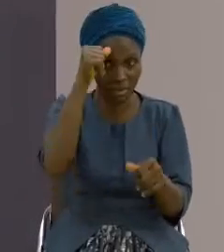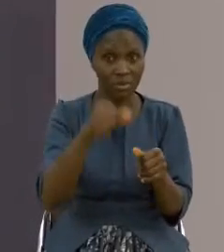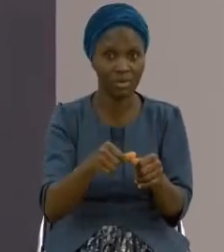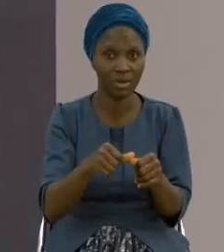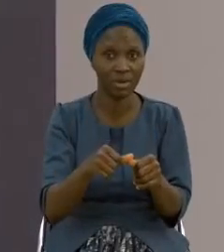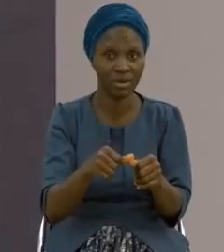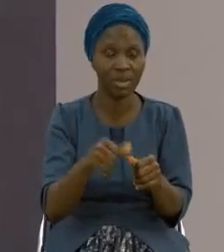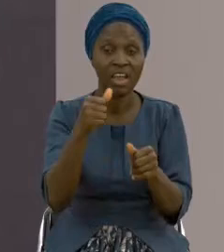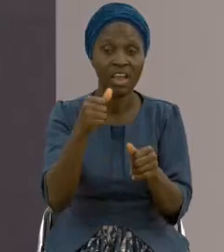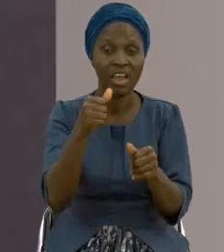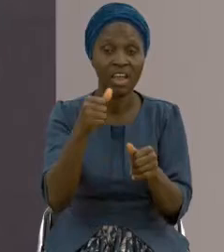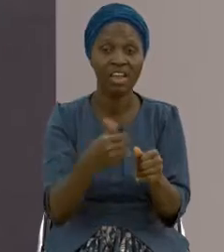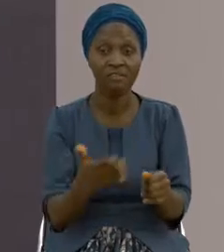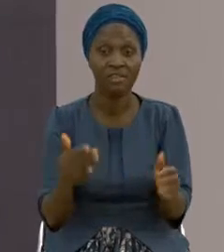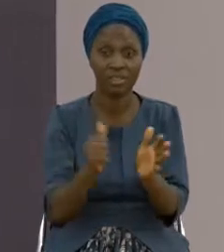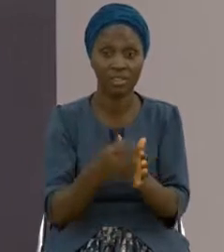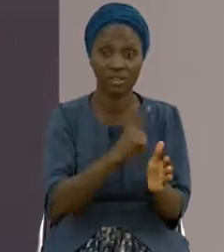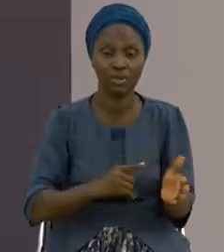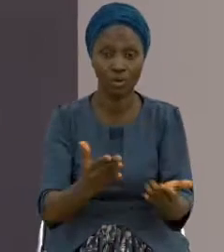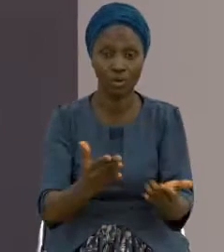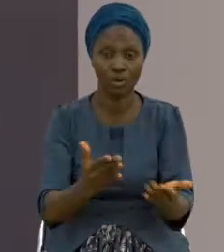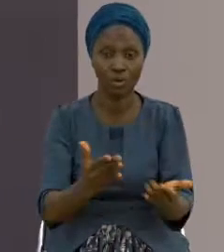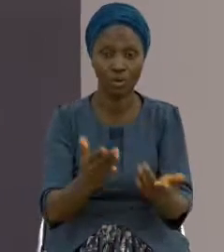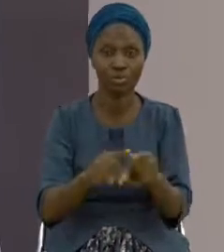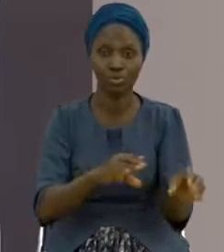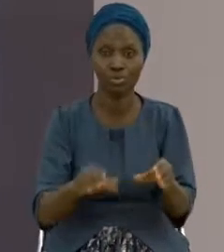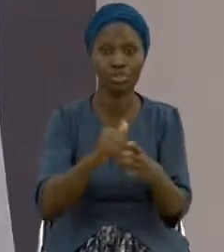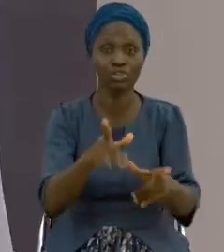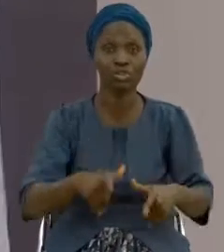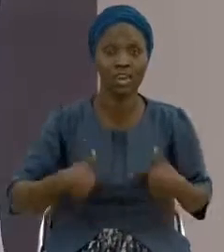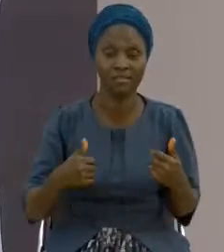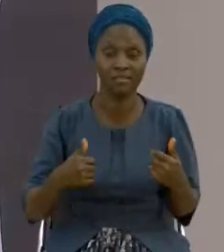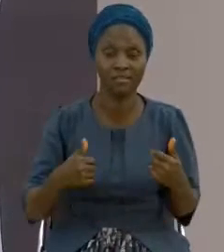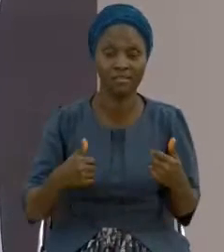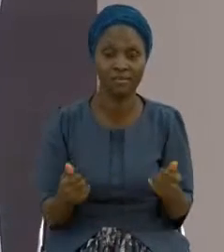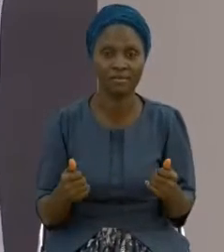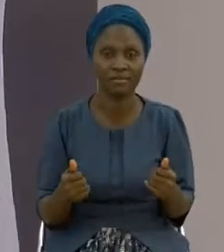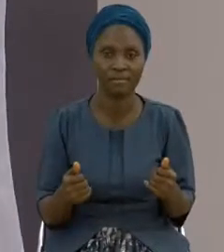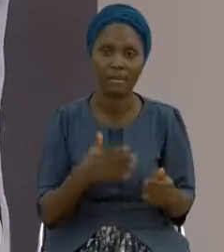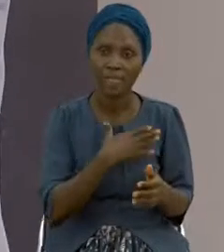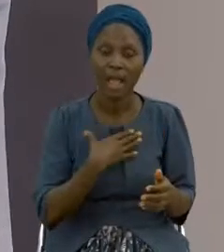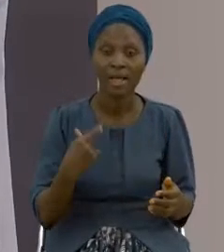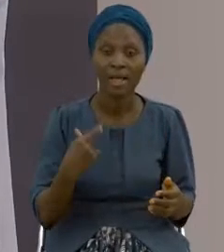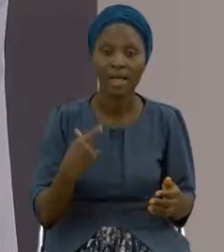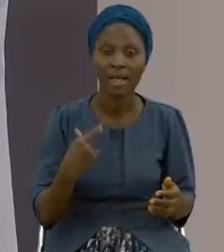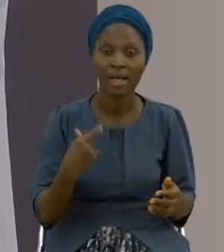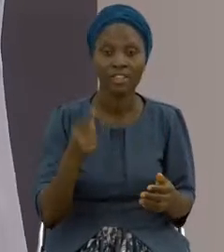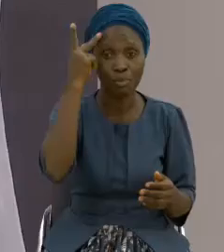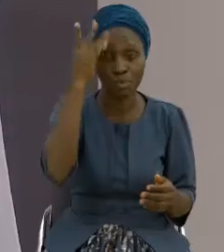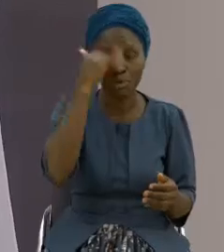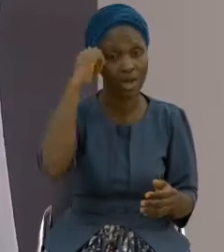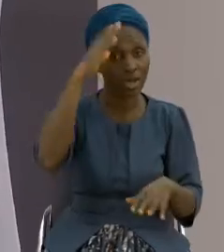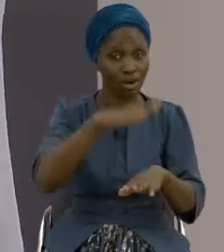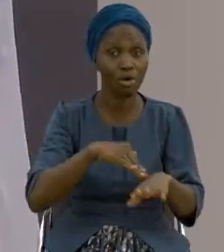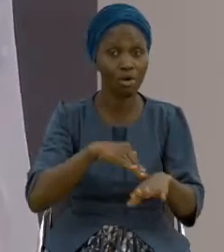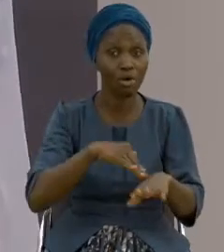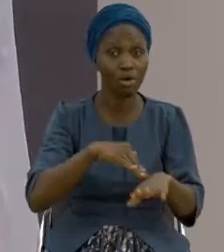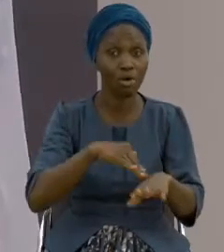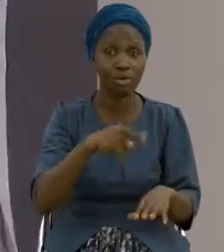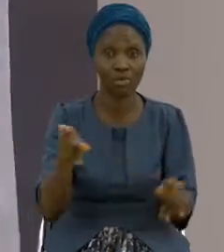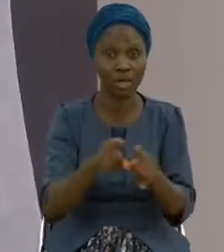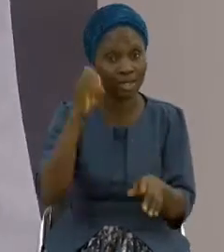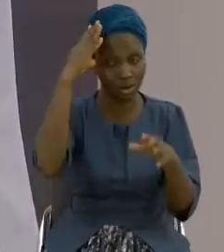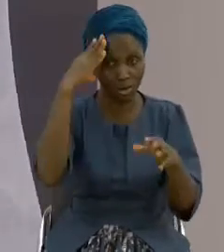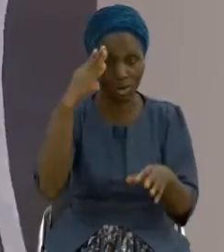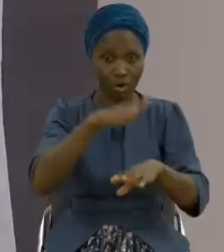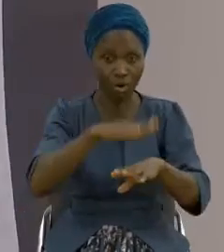life and the purpose why he called you, like he called Elisha on purpose,